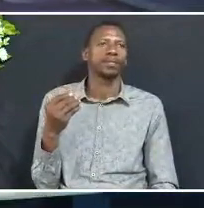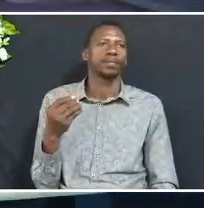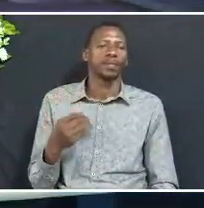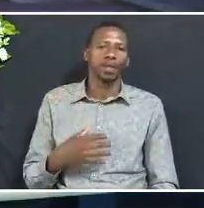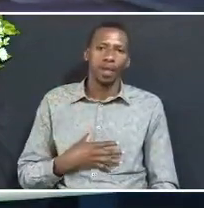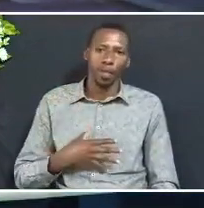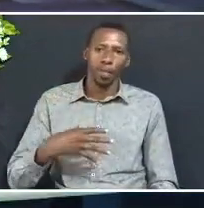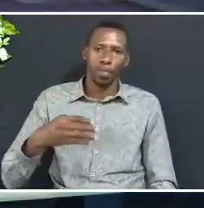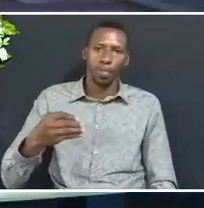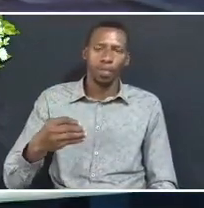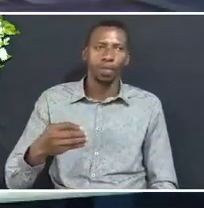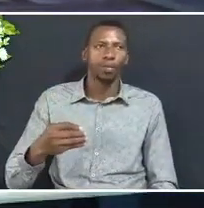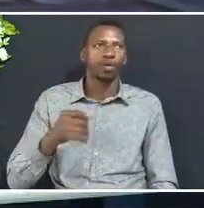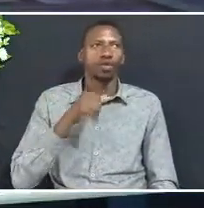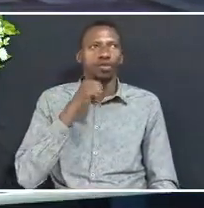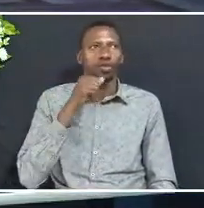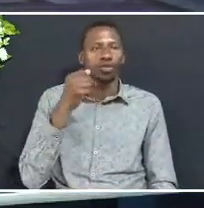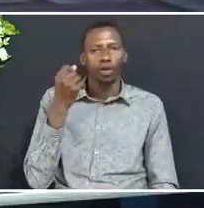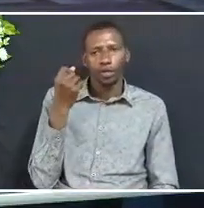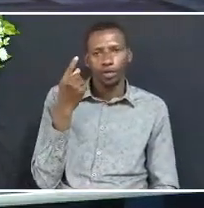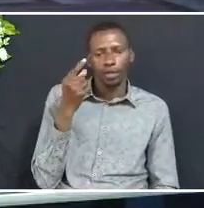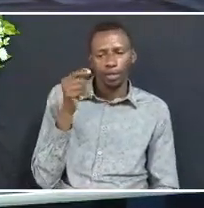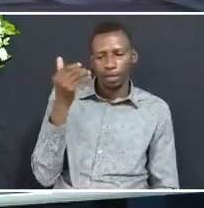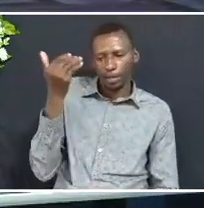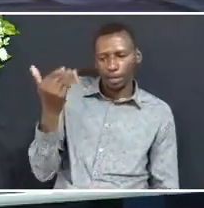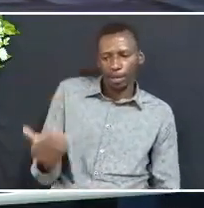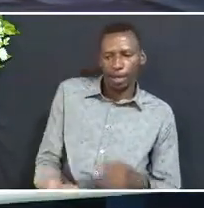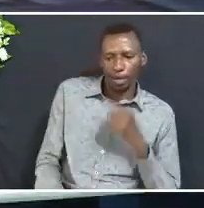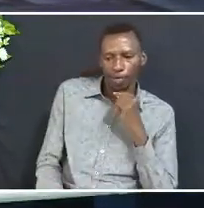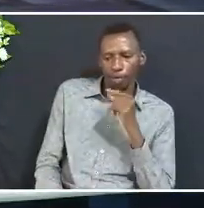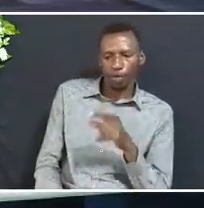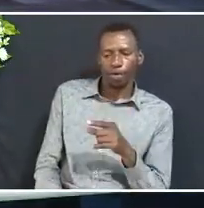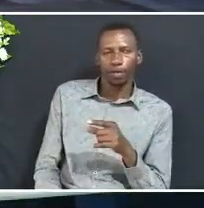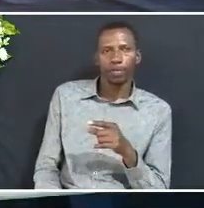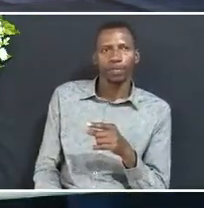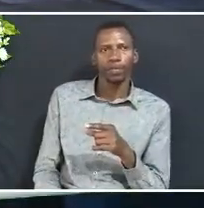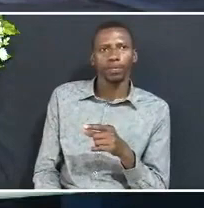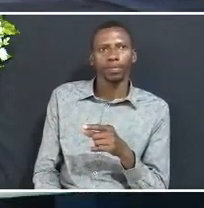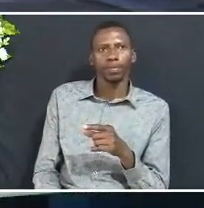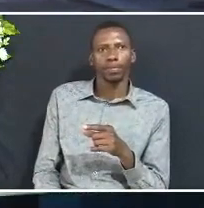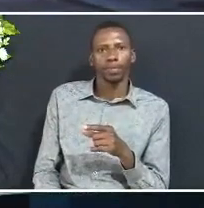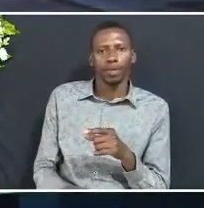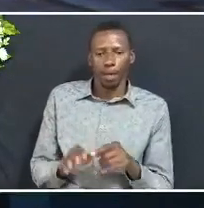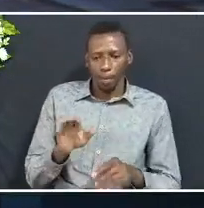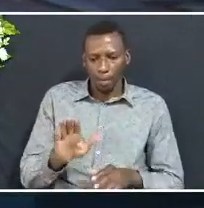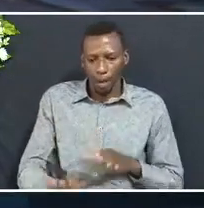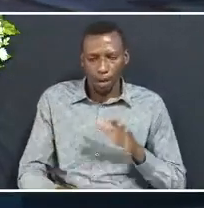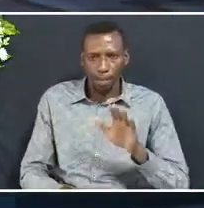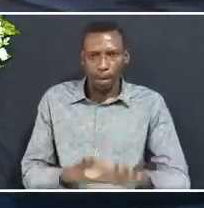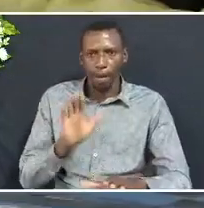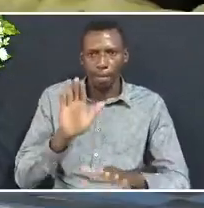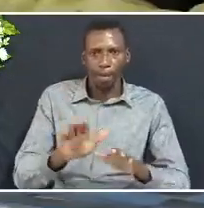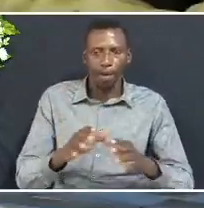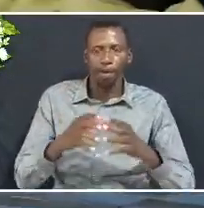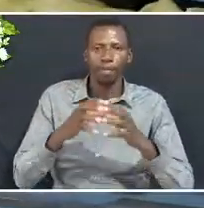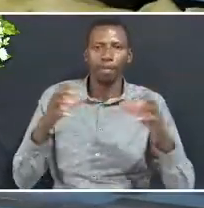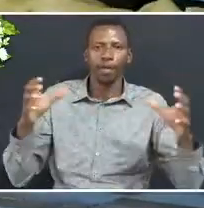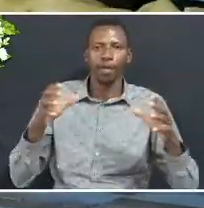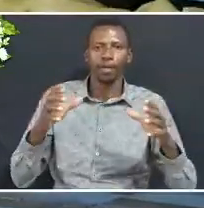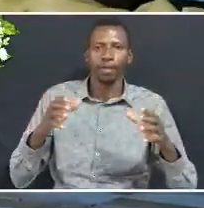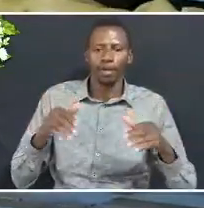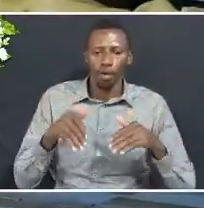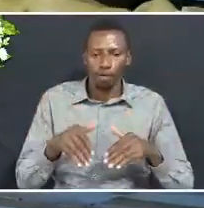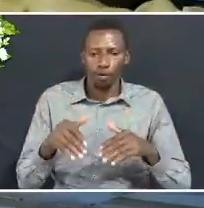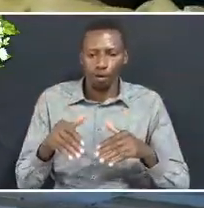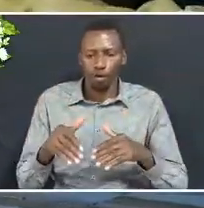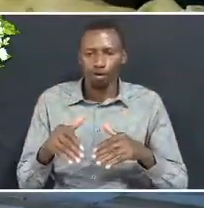went ahead, not realizing that the young boy's strides are not big enough to catch up with their